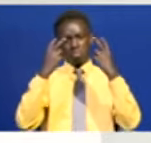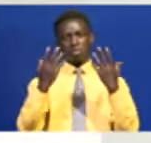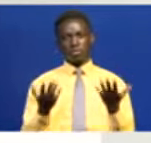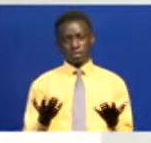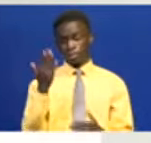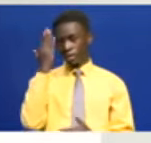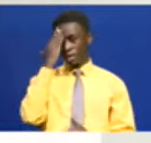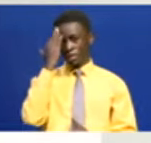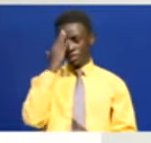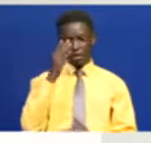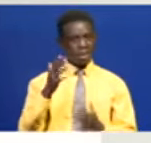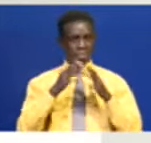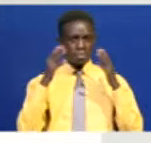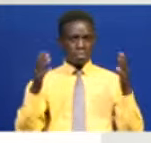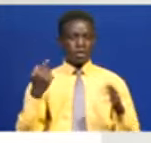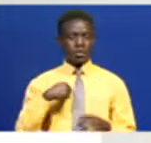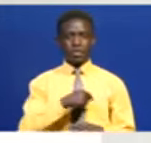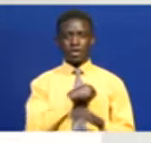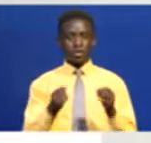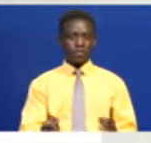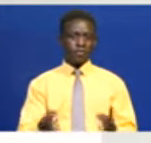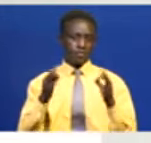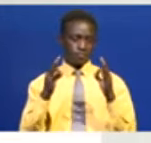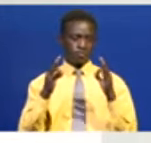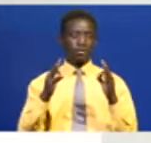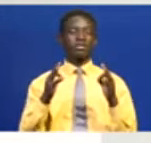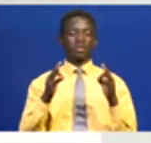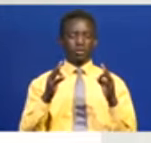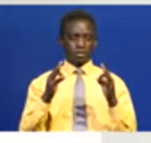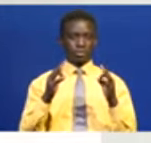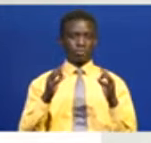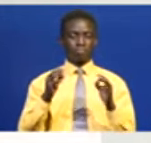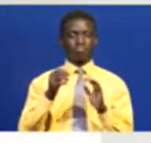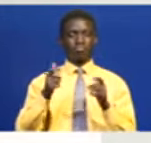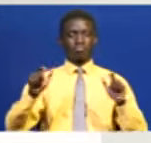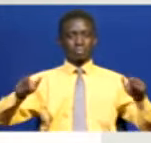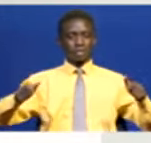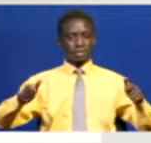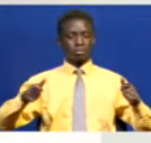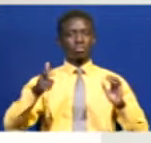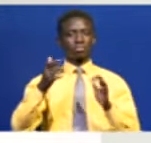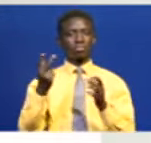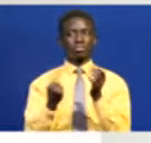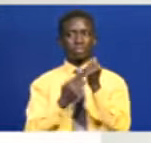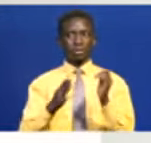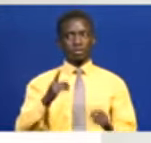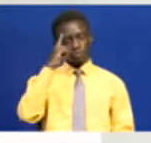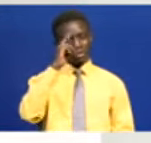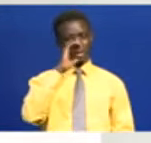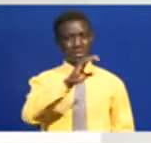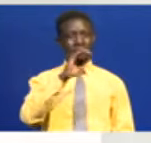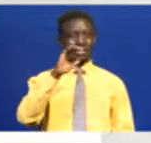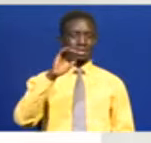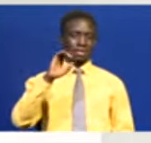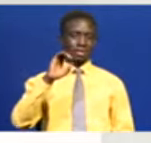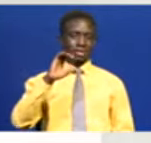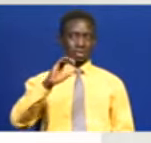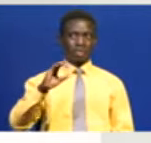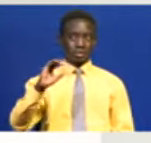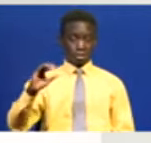we're the official media partners of the conference. So I'm very happy. First of all, we have received